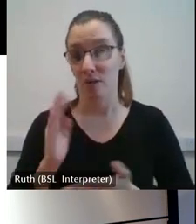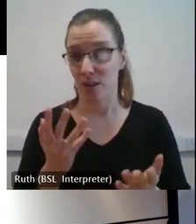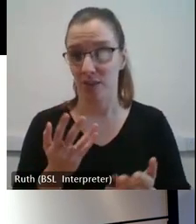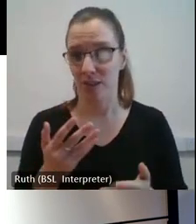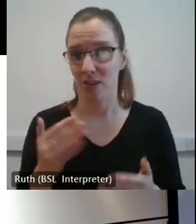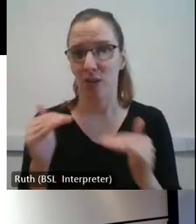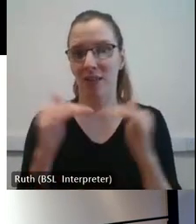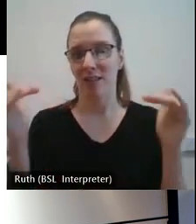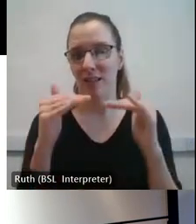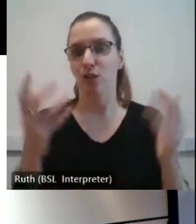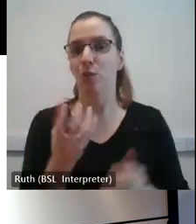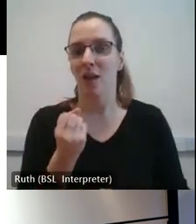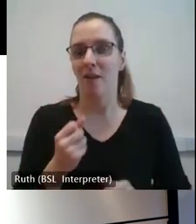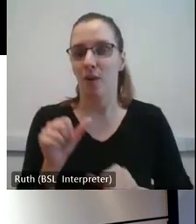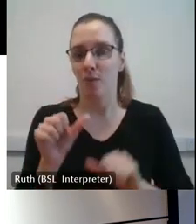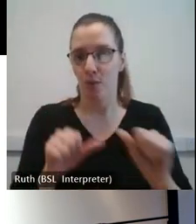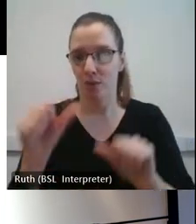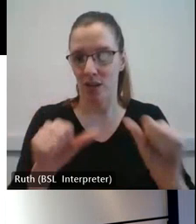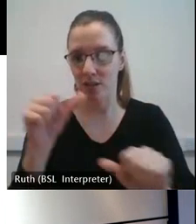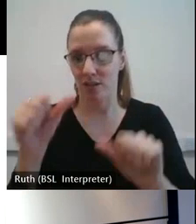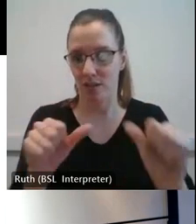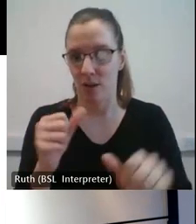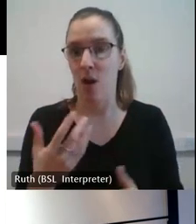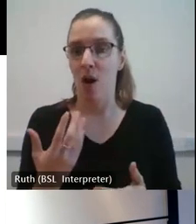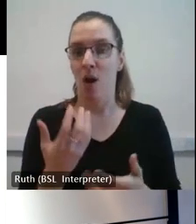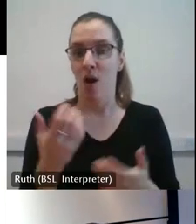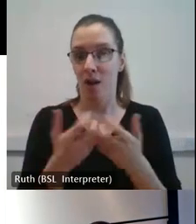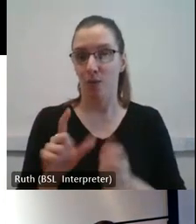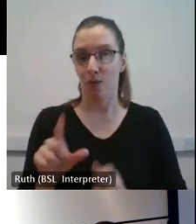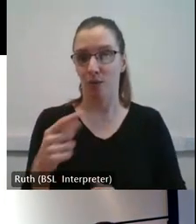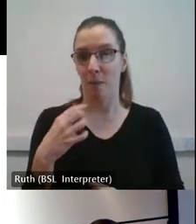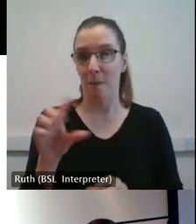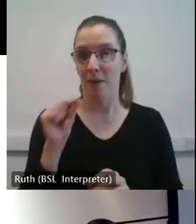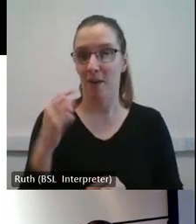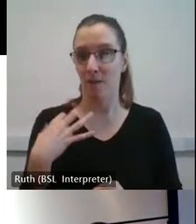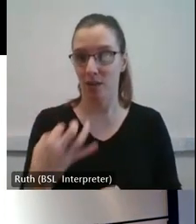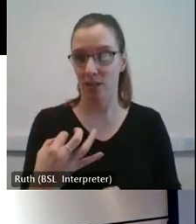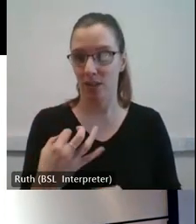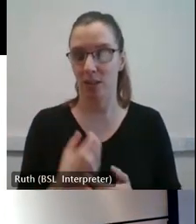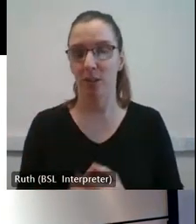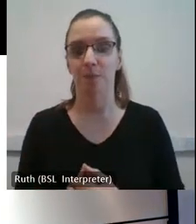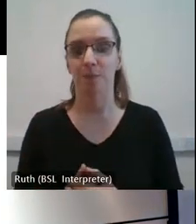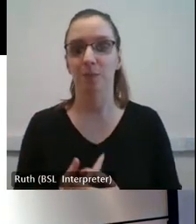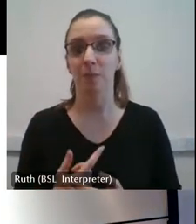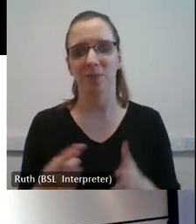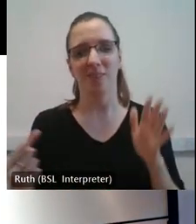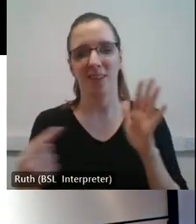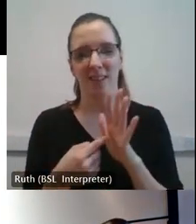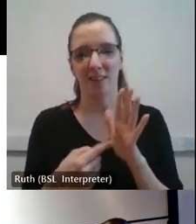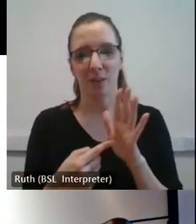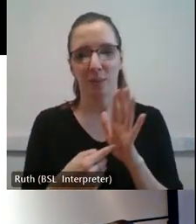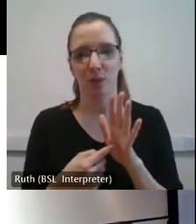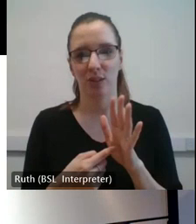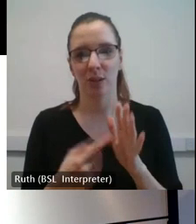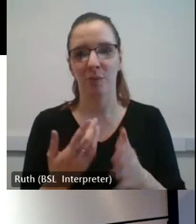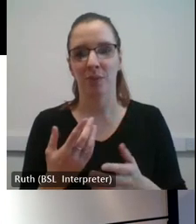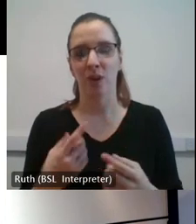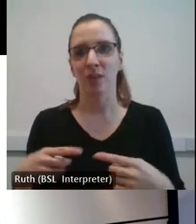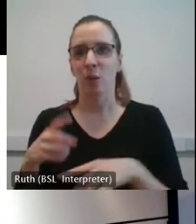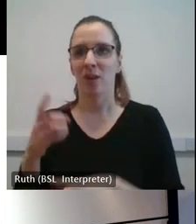screening process, which is what I did not mention. But it's very important that there's a standard. The organization can consider